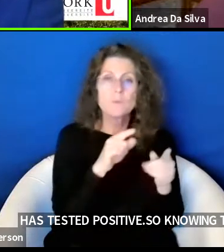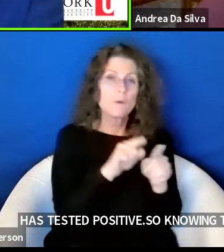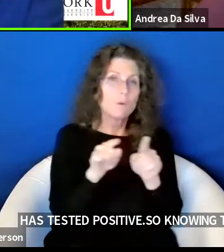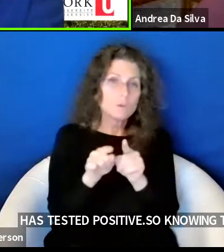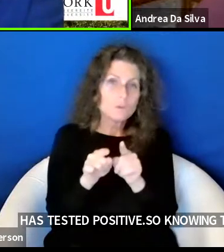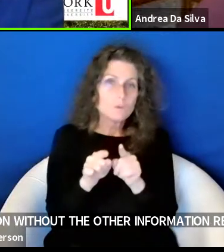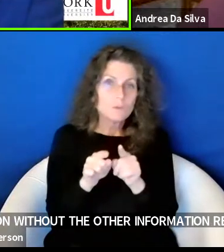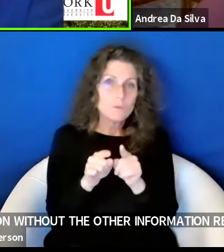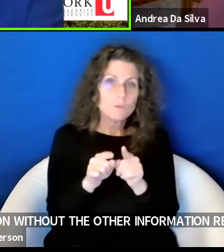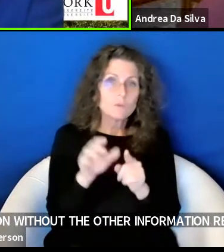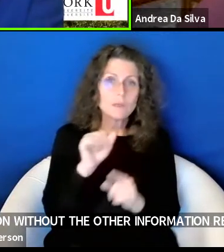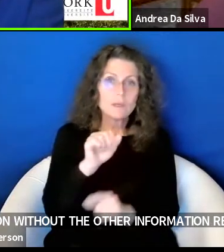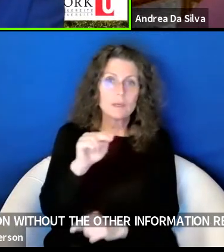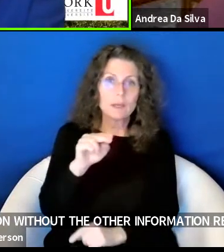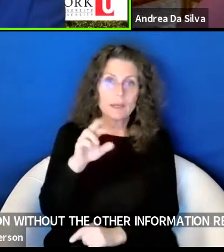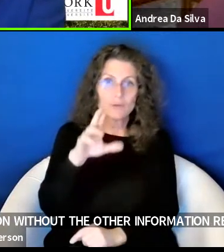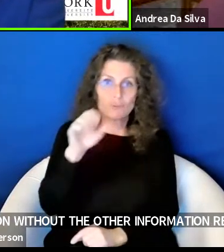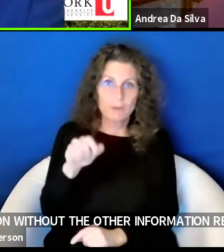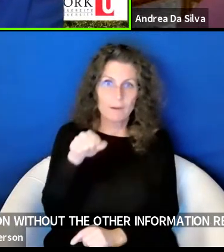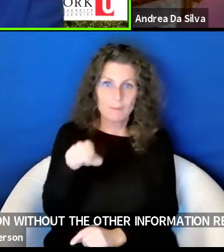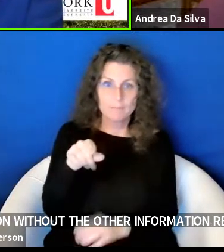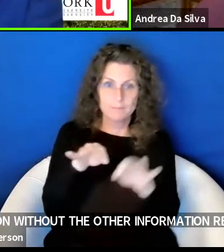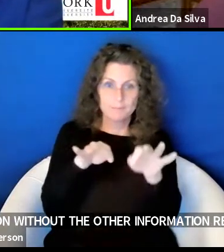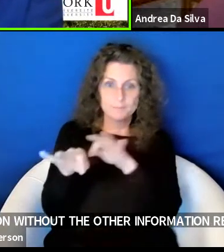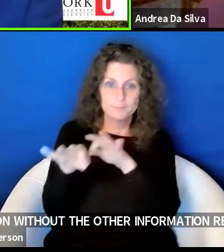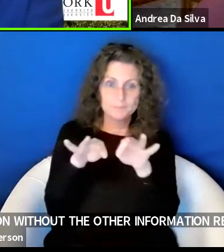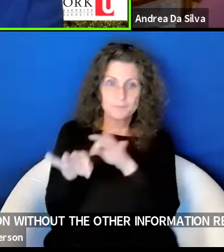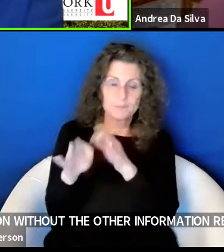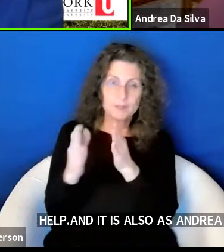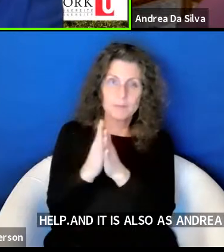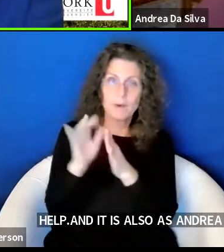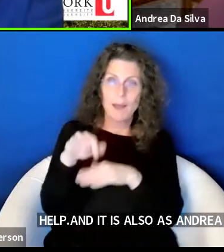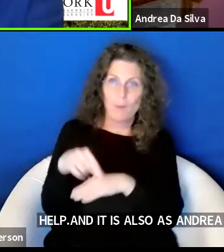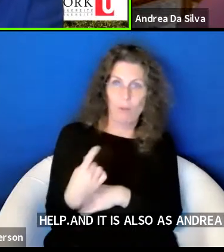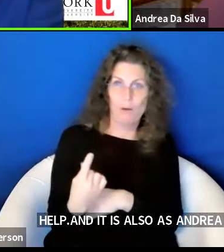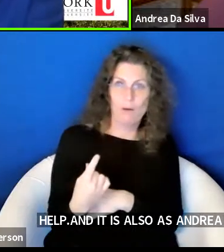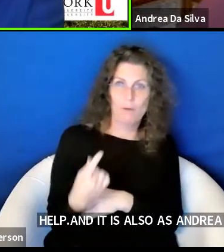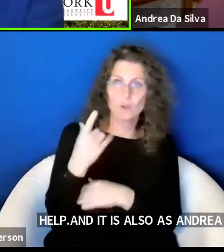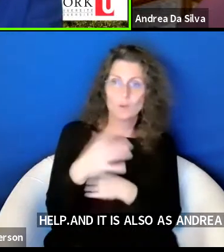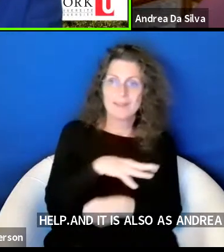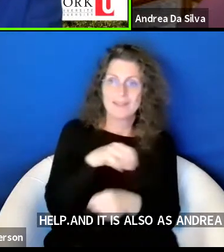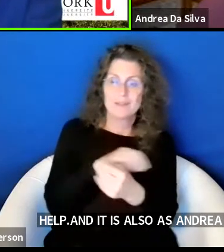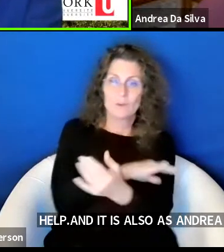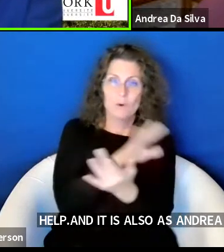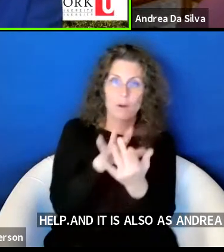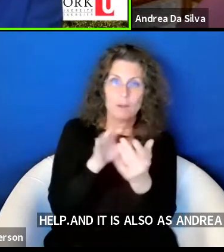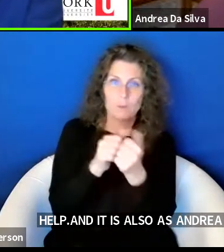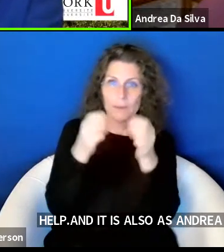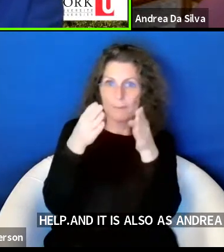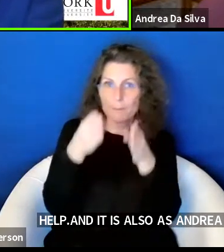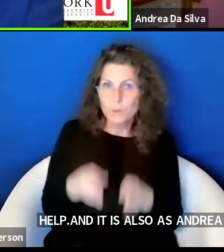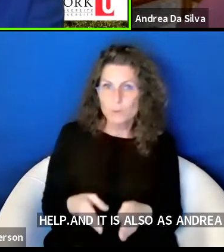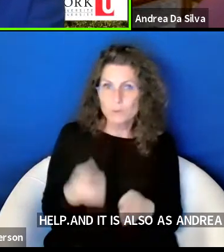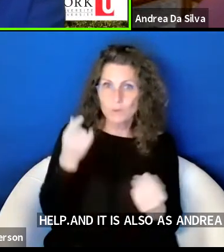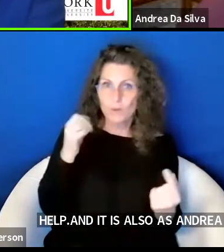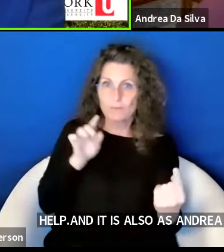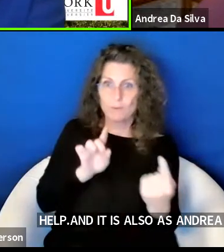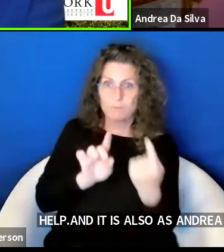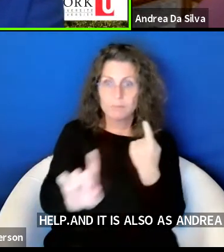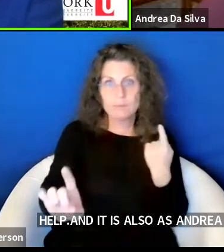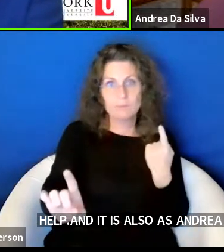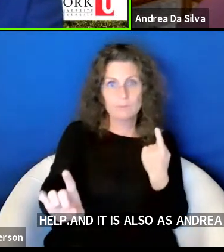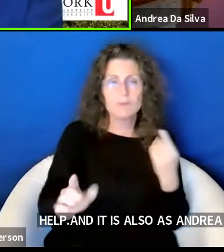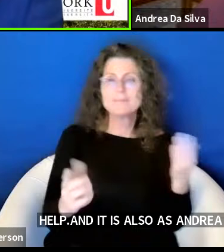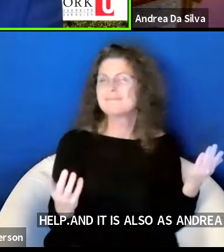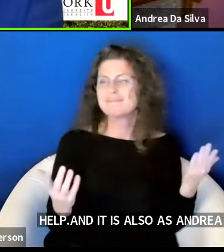as Andrea has explained, about the length of time you've been in contact and the circumstances.